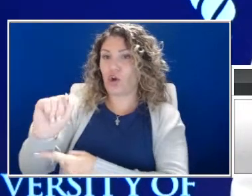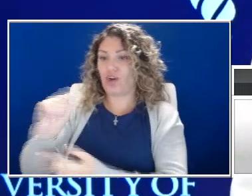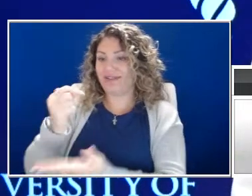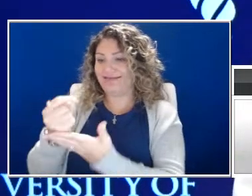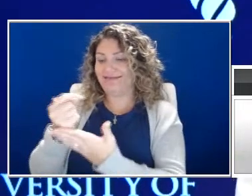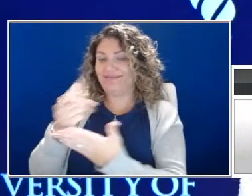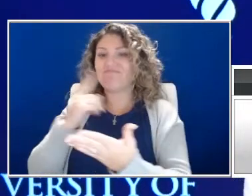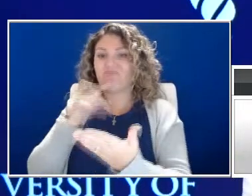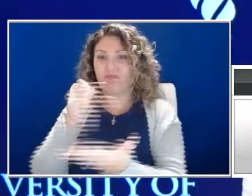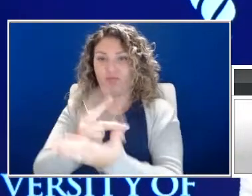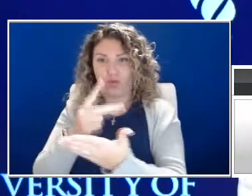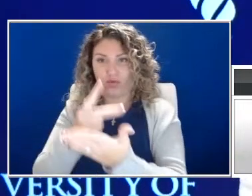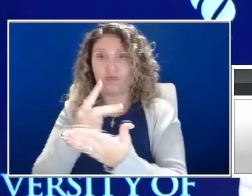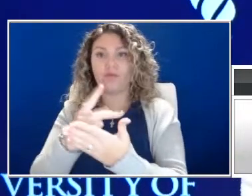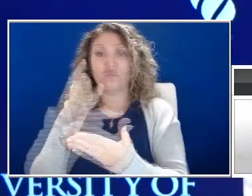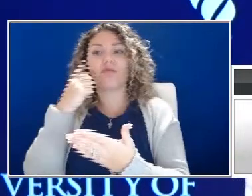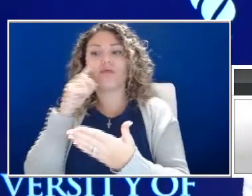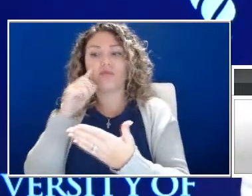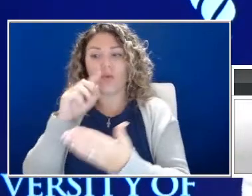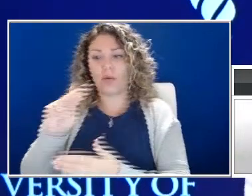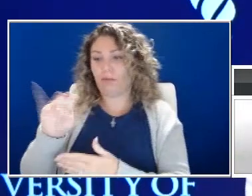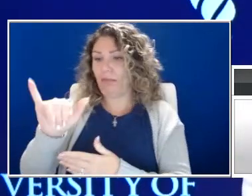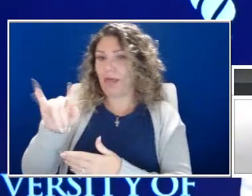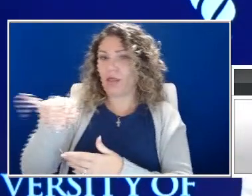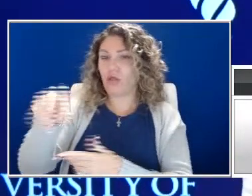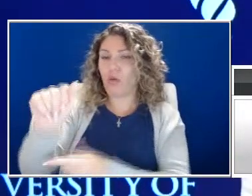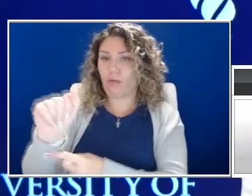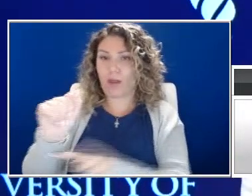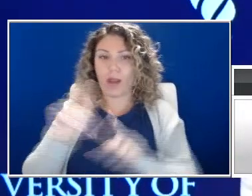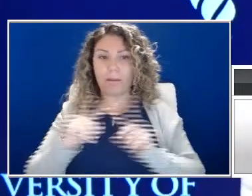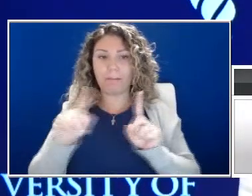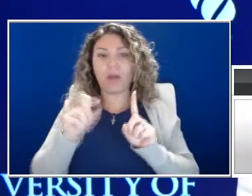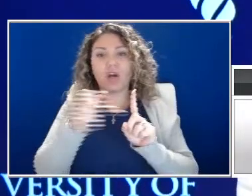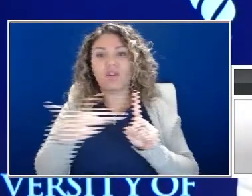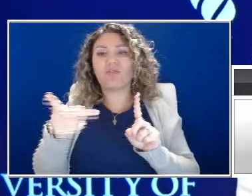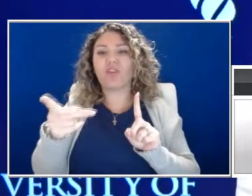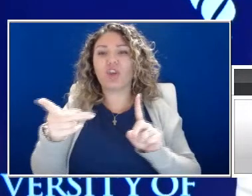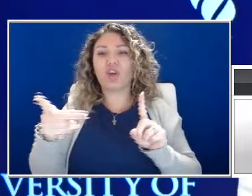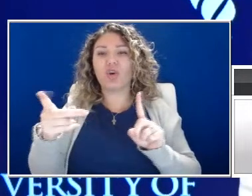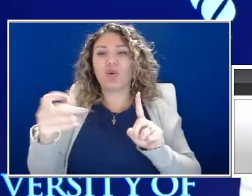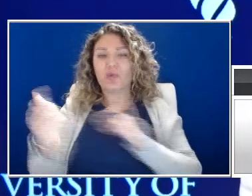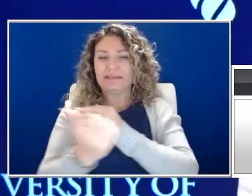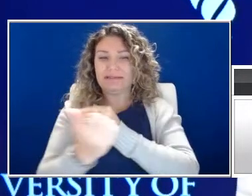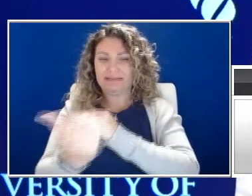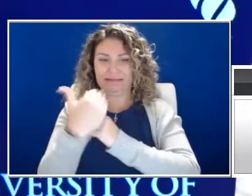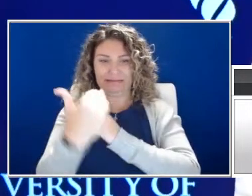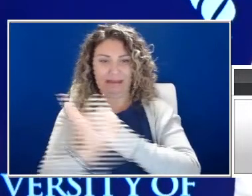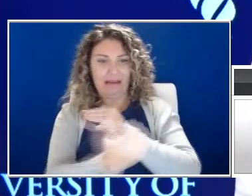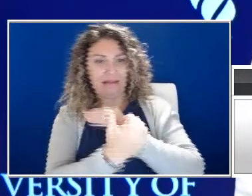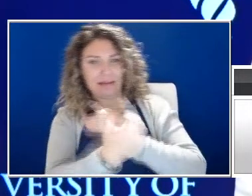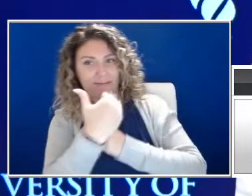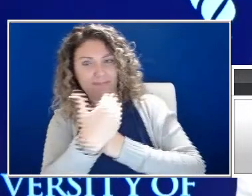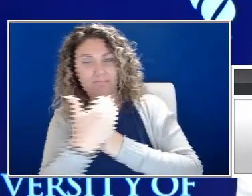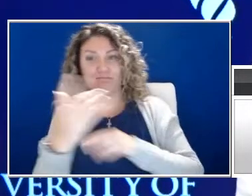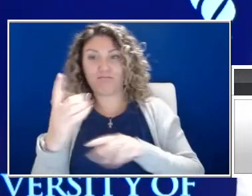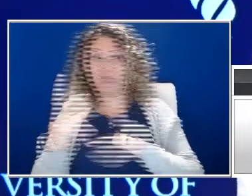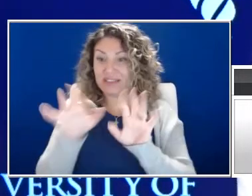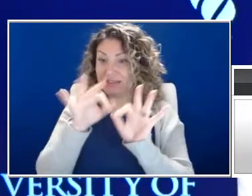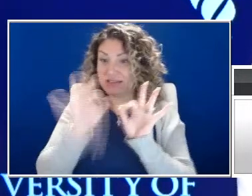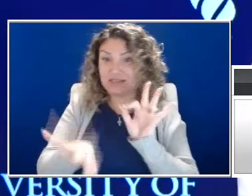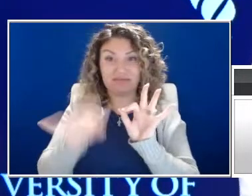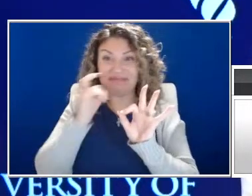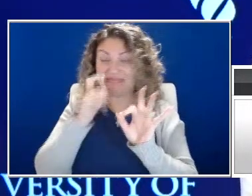in the United States, and we get a couple of slots from each of them on a monthly basis. They simply don't have the